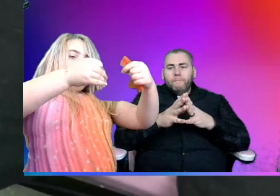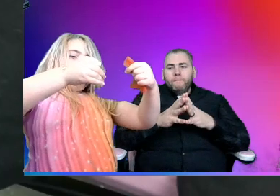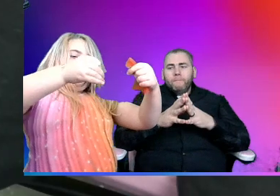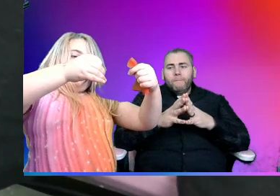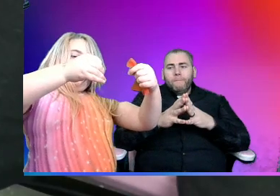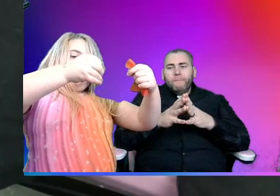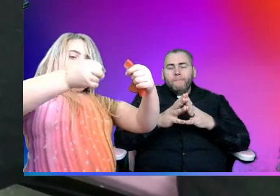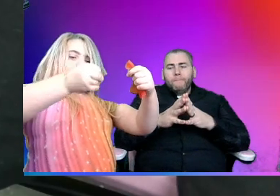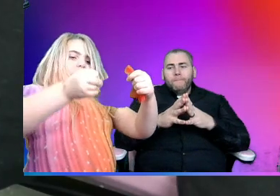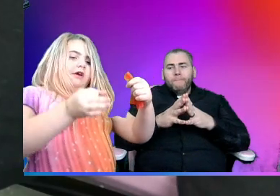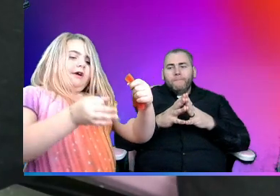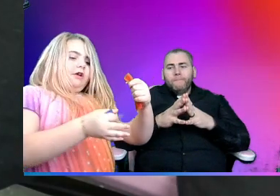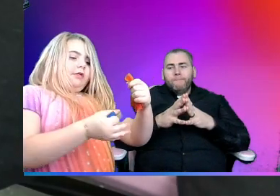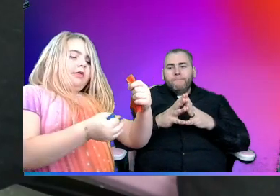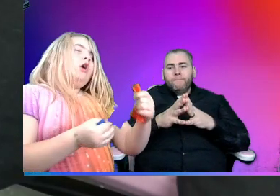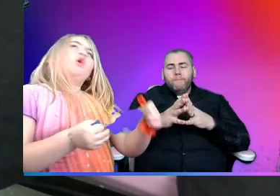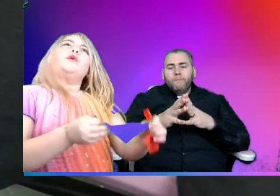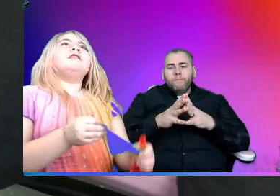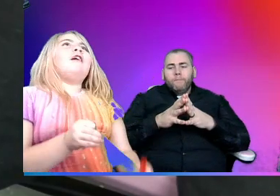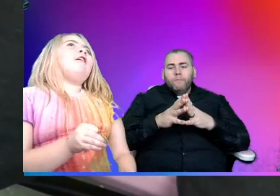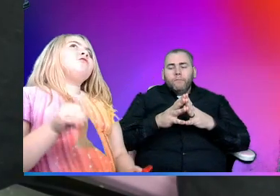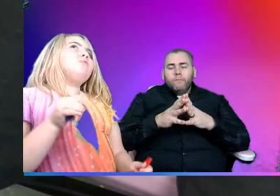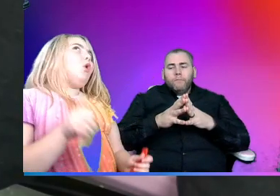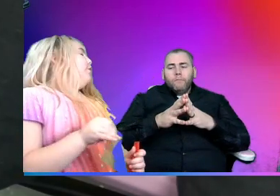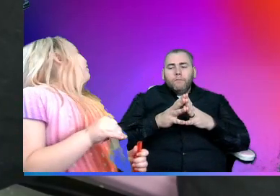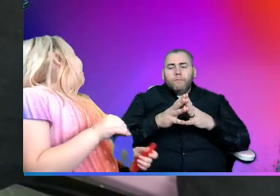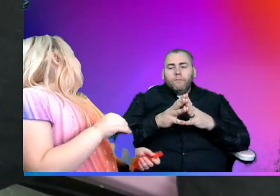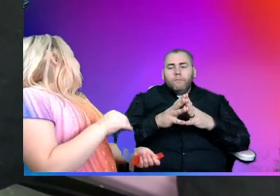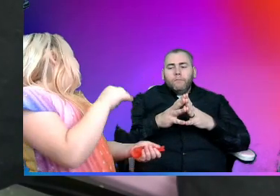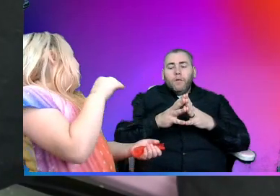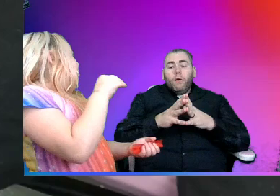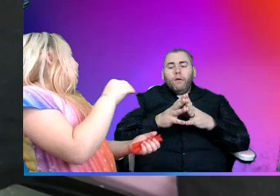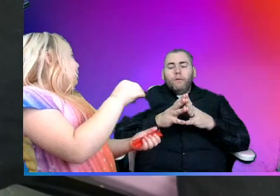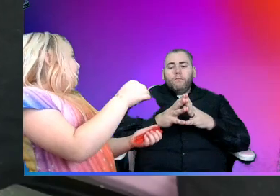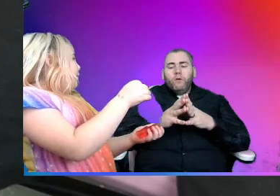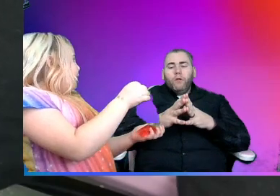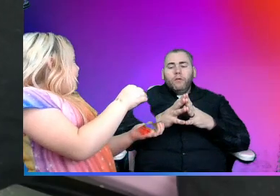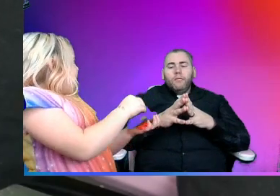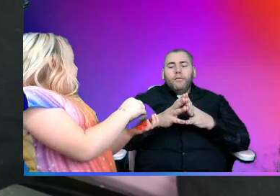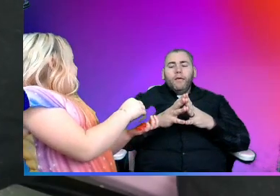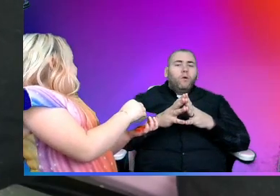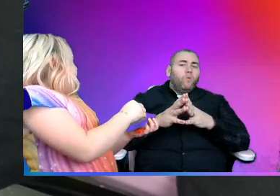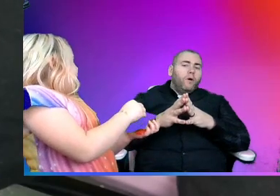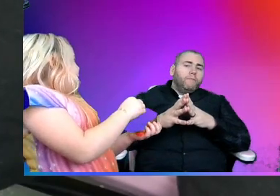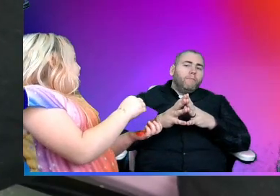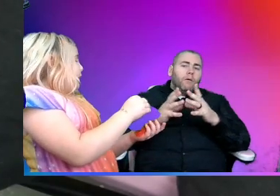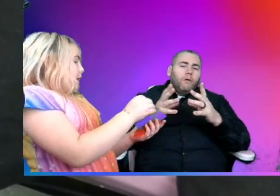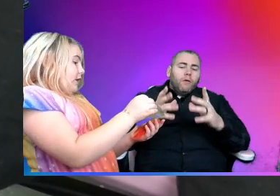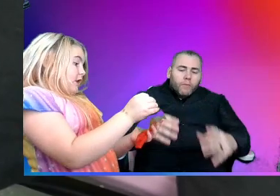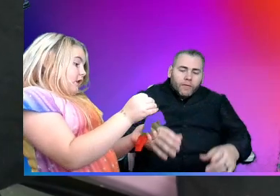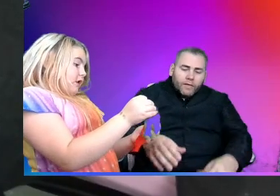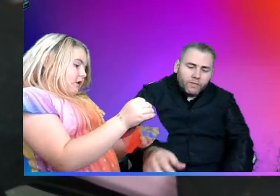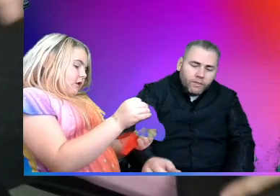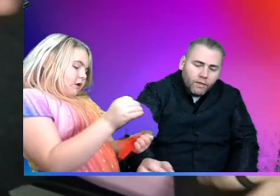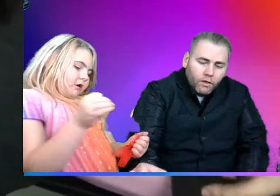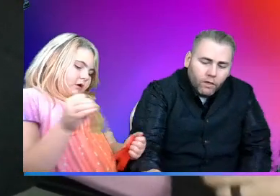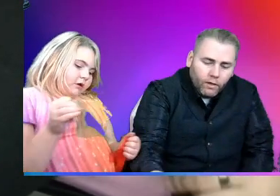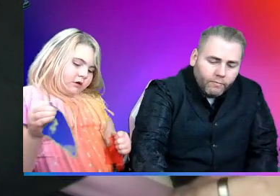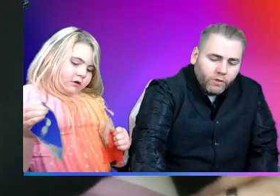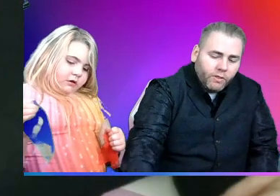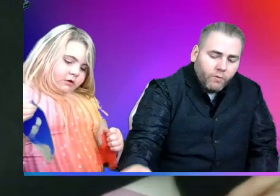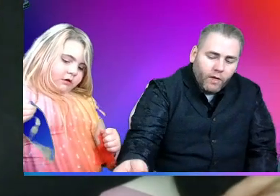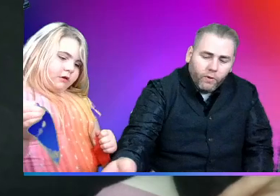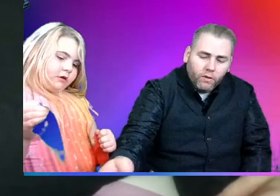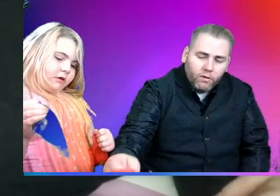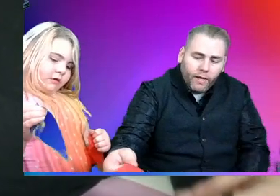silks. Of little scares. We lost most of them. We lost the yellow one because,